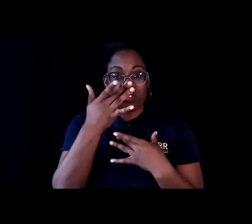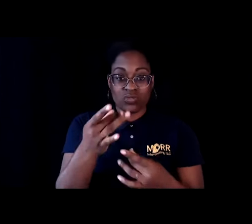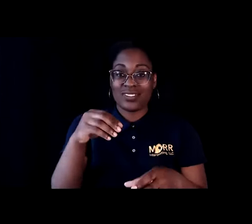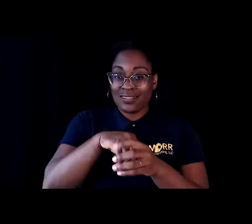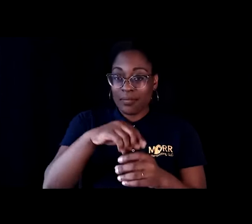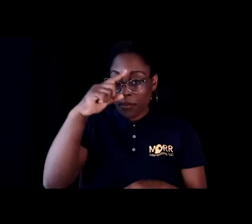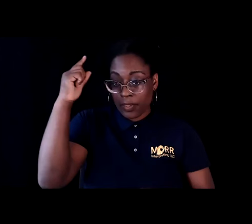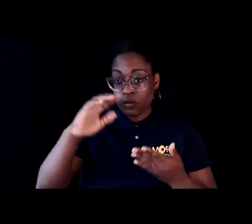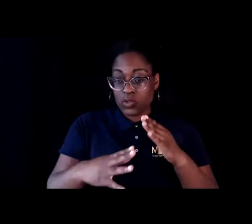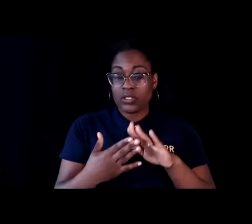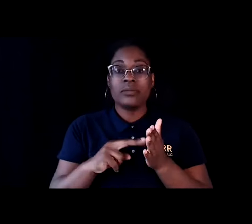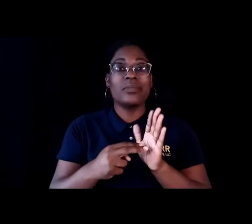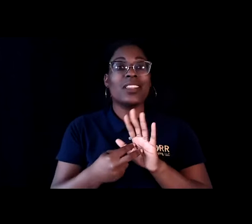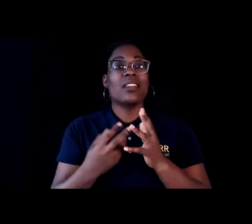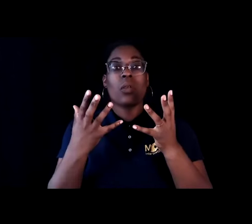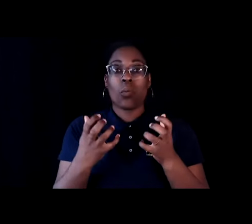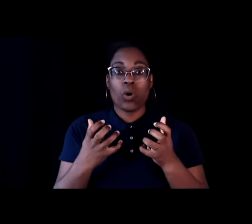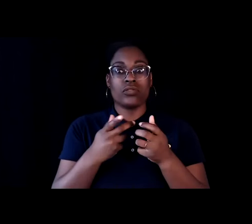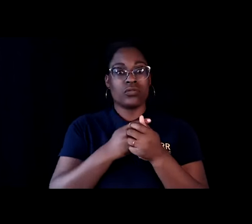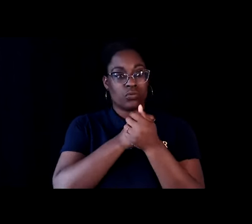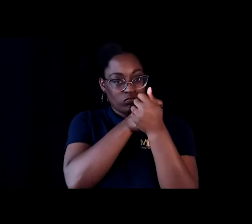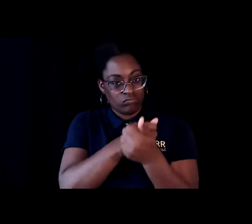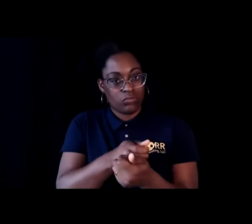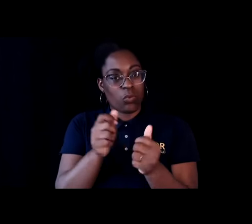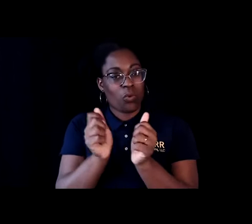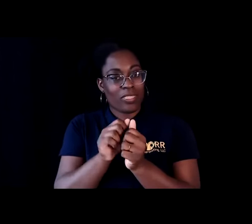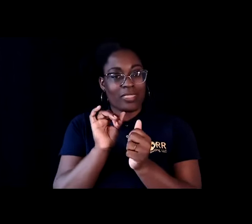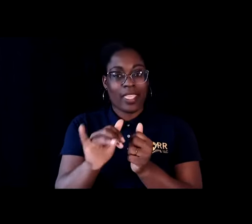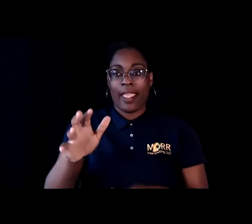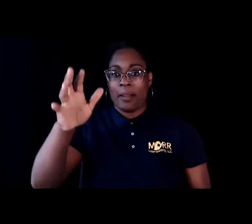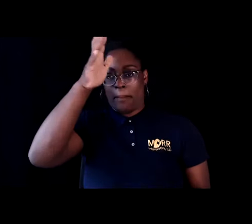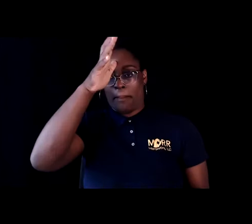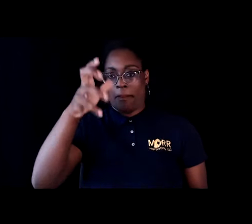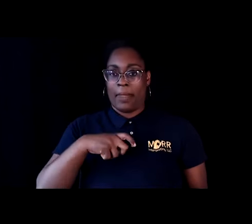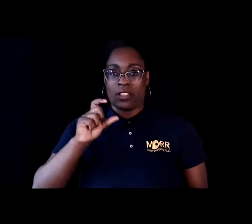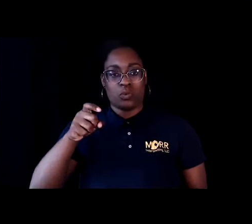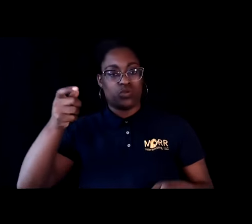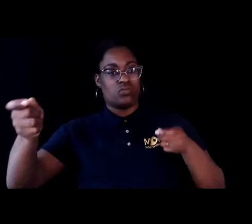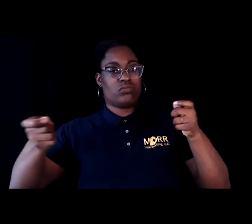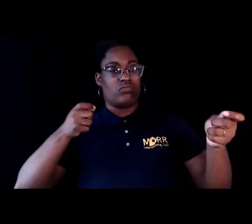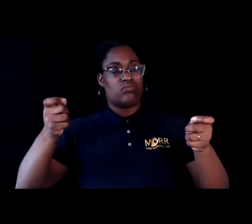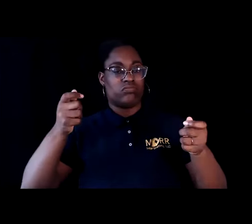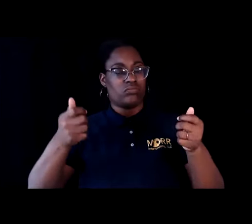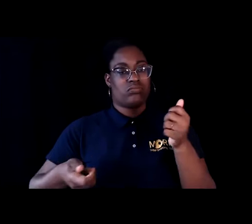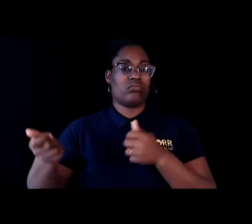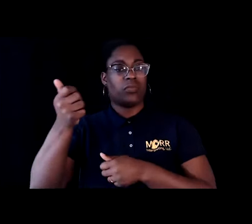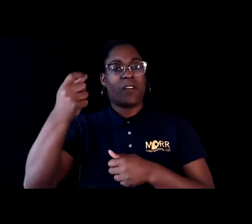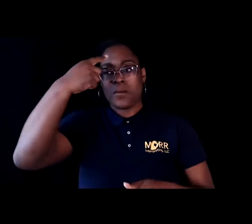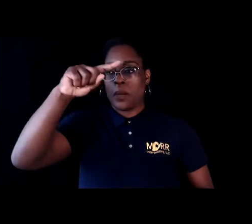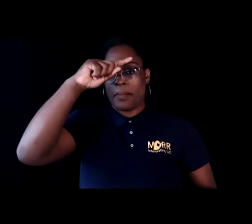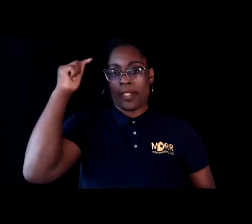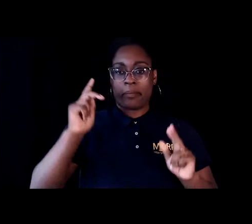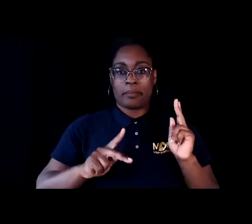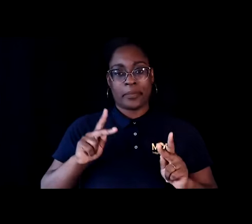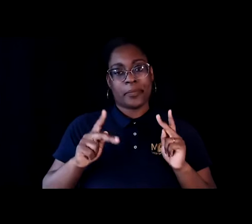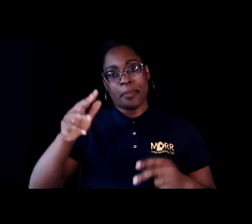maintain patriarchal gender norms because they think that is what civilization looks like for us in the long term. They